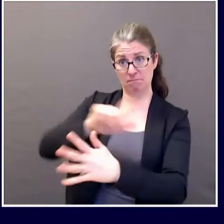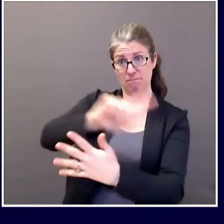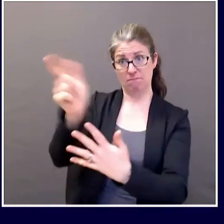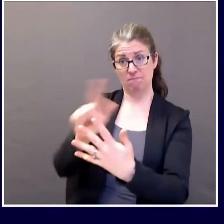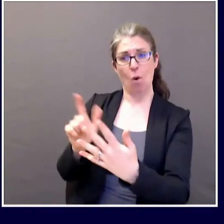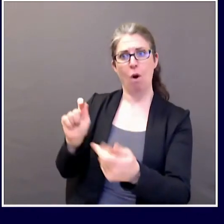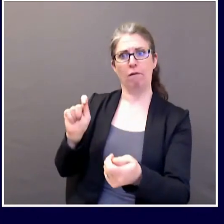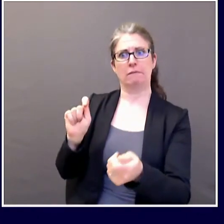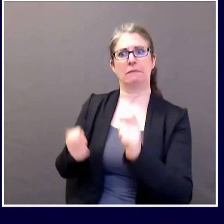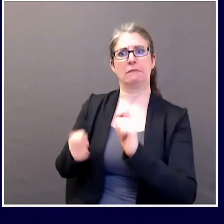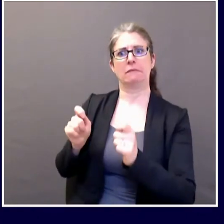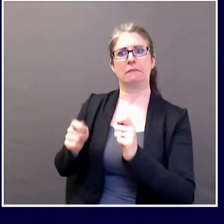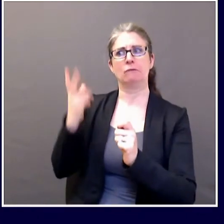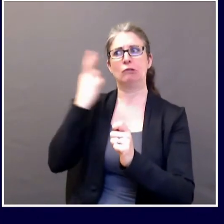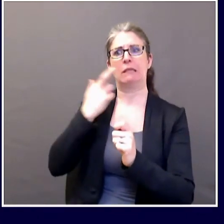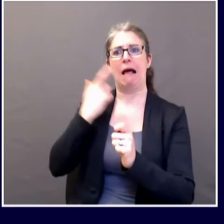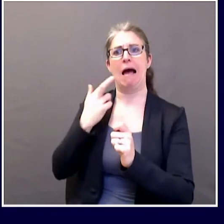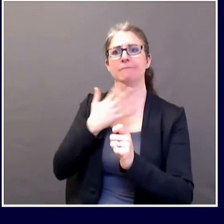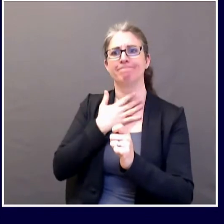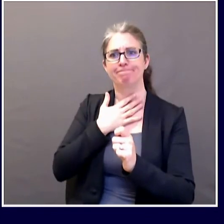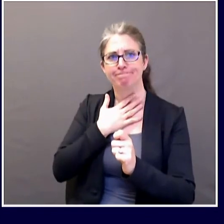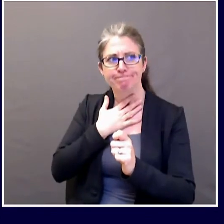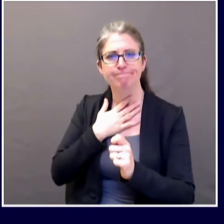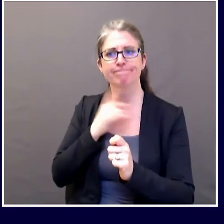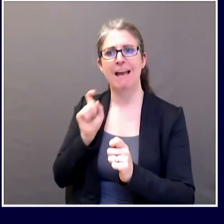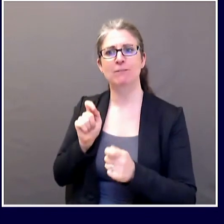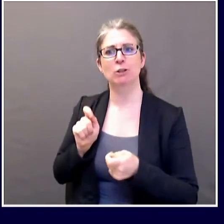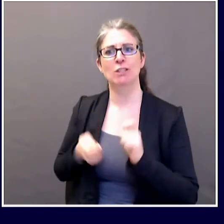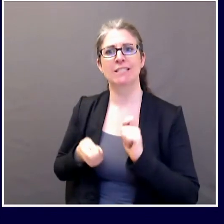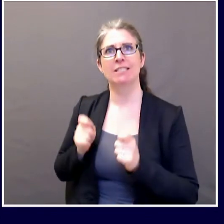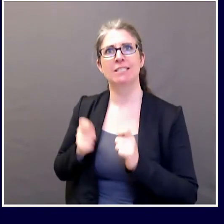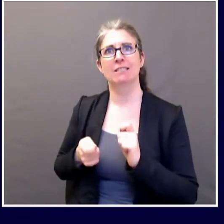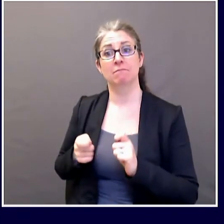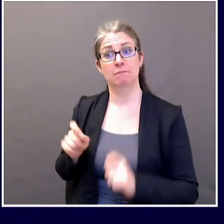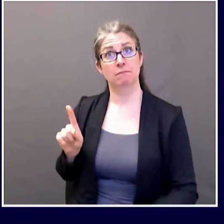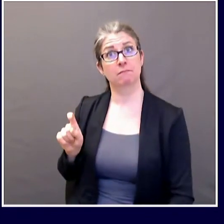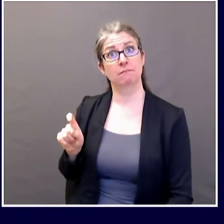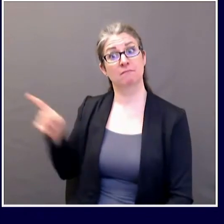well, or at least vindicates why I'm very cautious about these things.